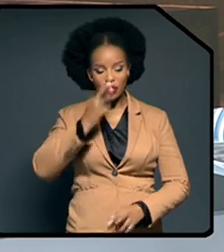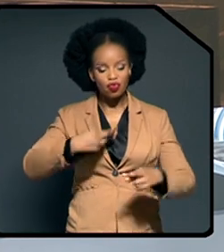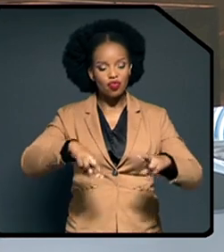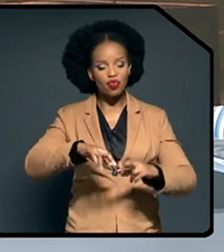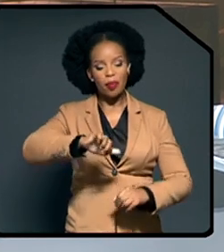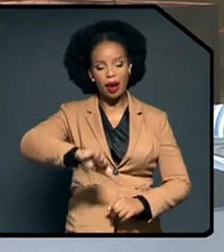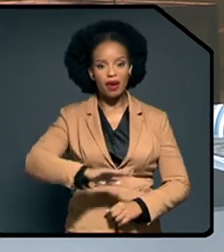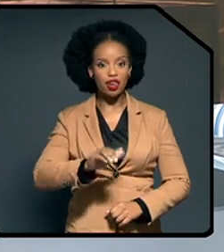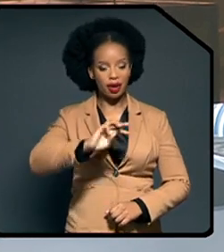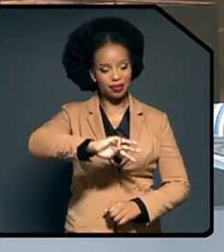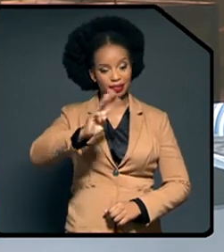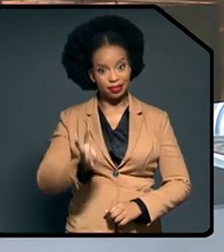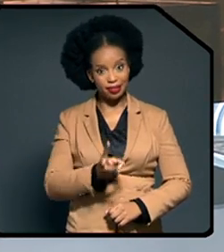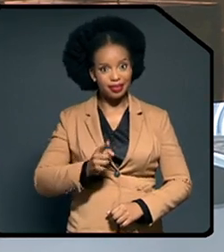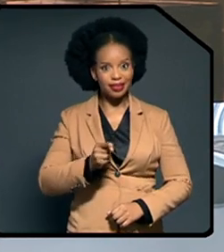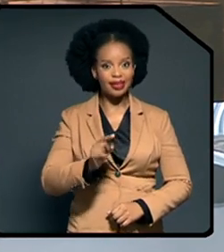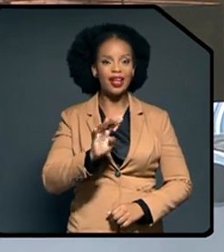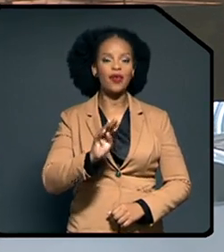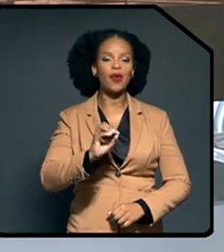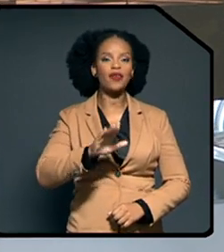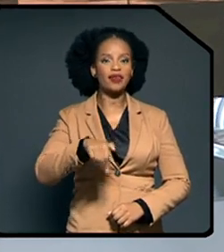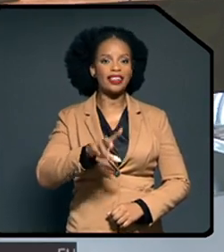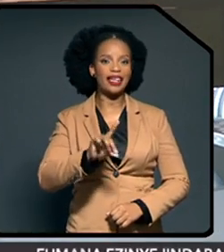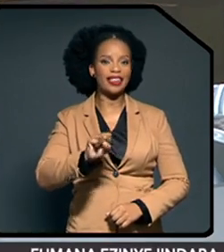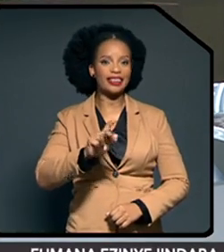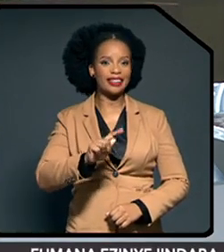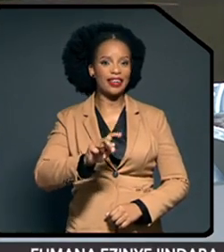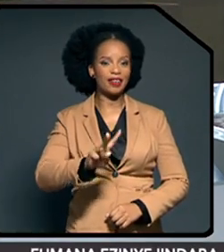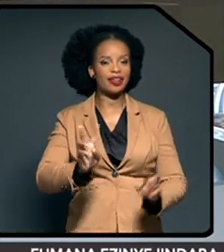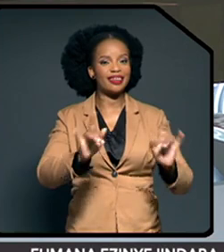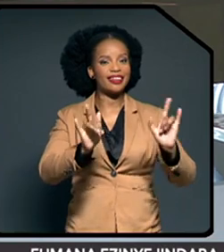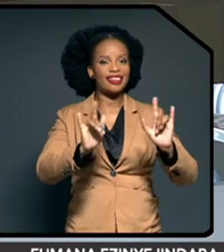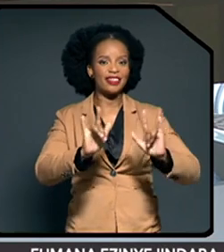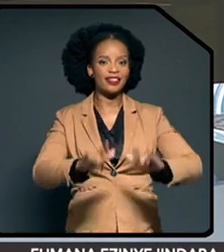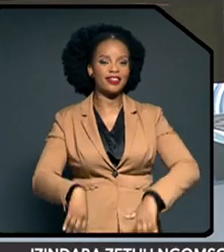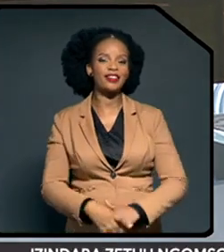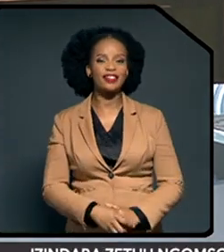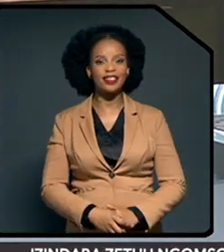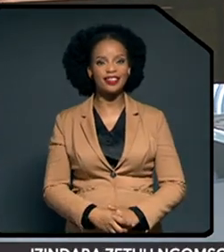Channel 405 kwalapha kwi-DSTV. Ndinithanda nonke makhaya.